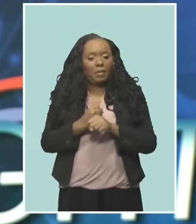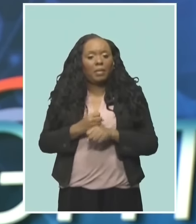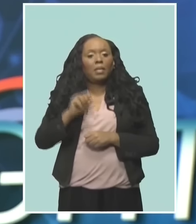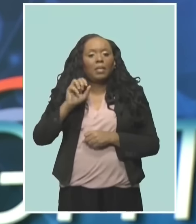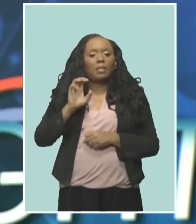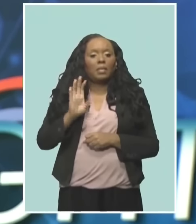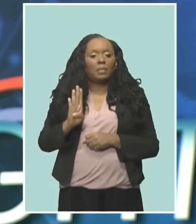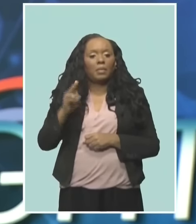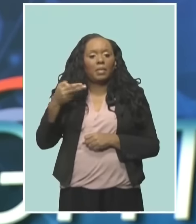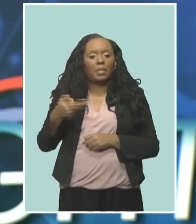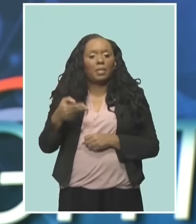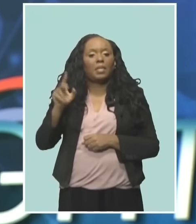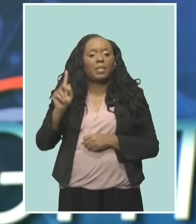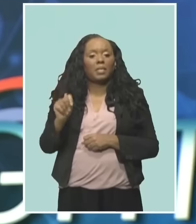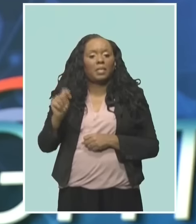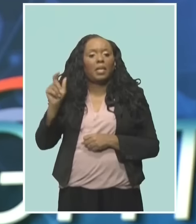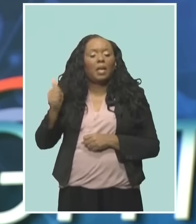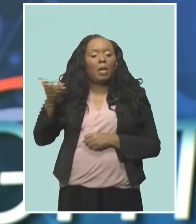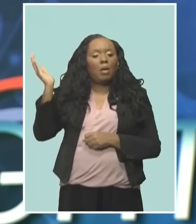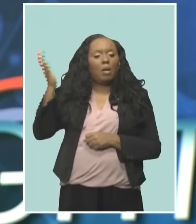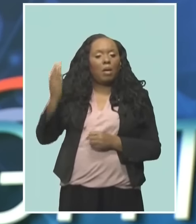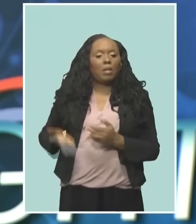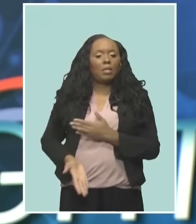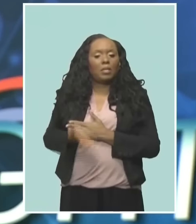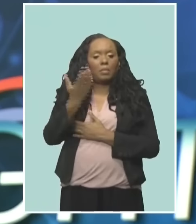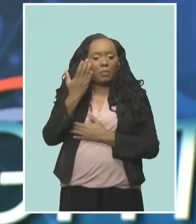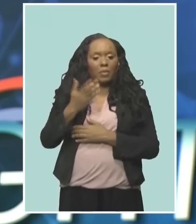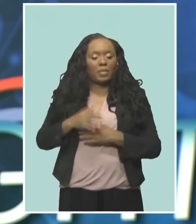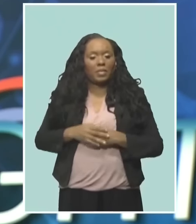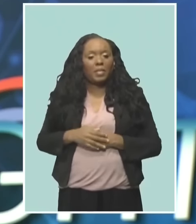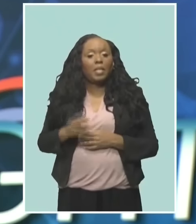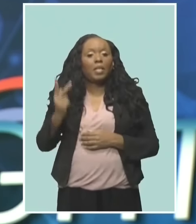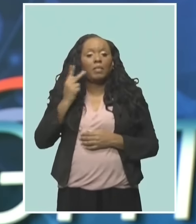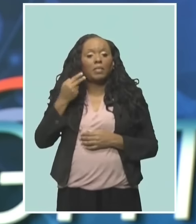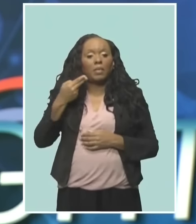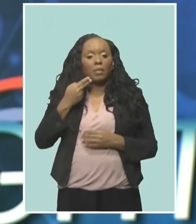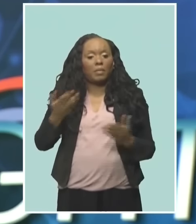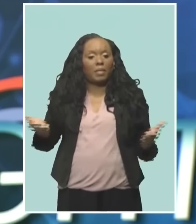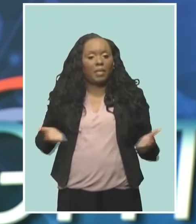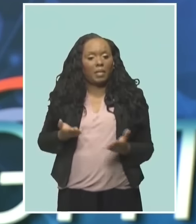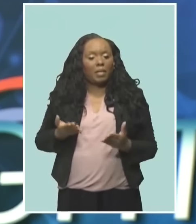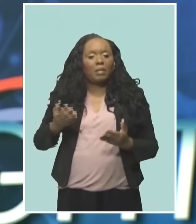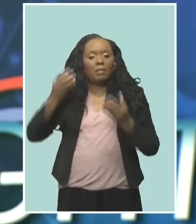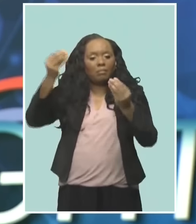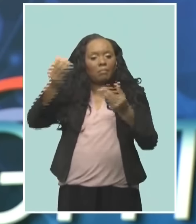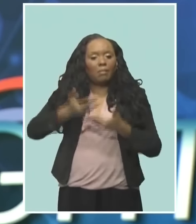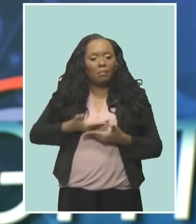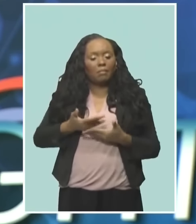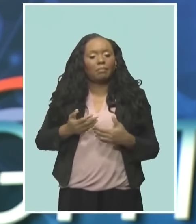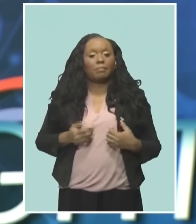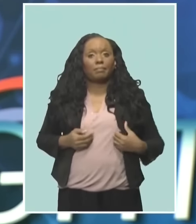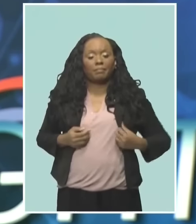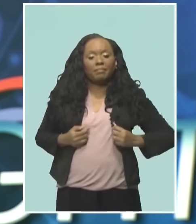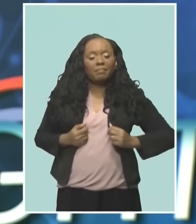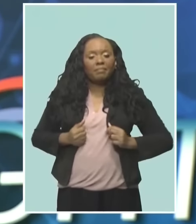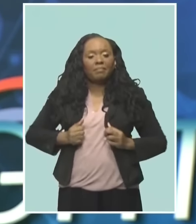Tourism Association's quarterly press conference this morning. Crystal Hoyt was there. She joins me now with an update.